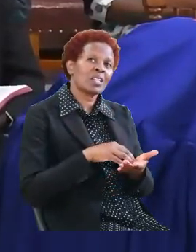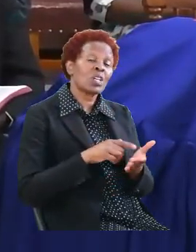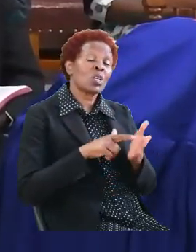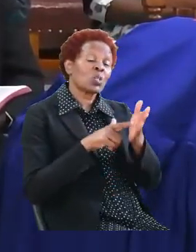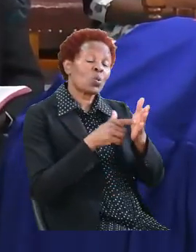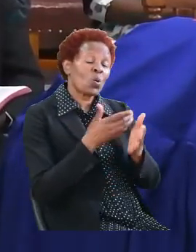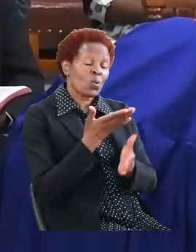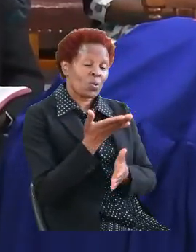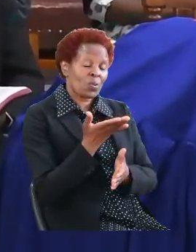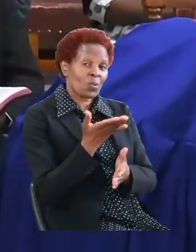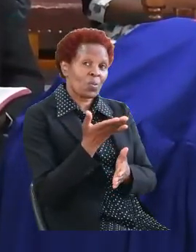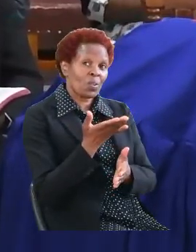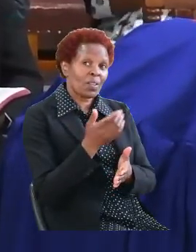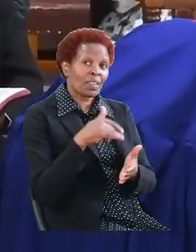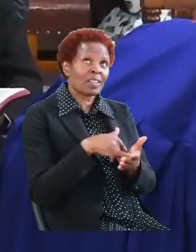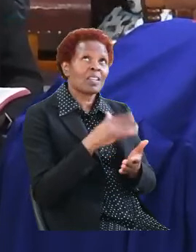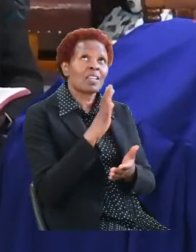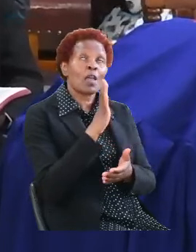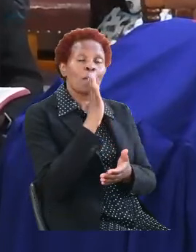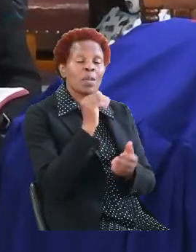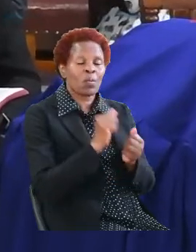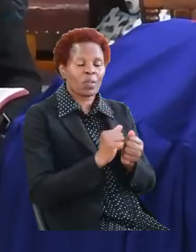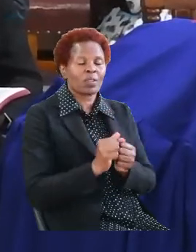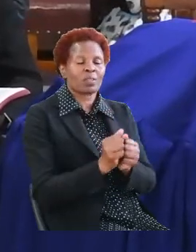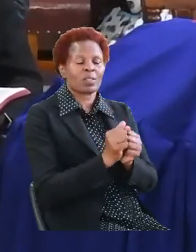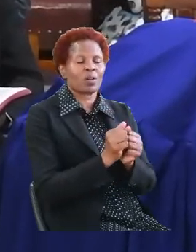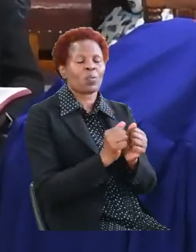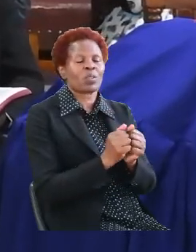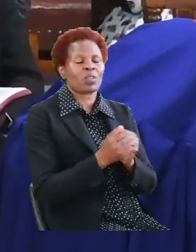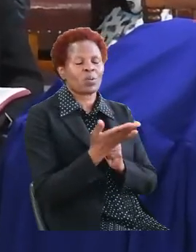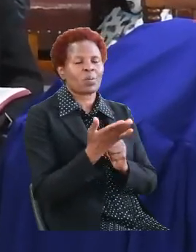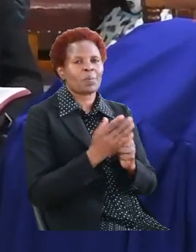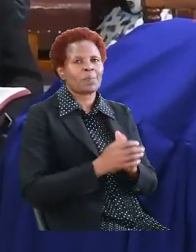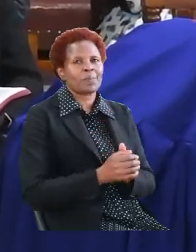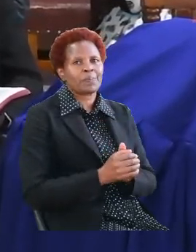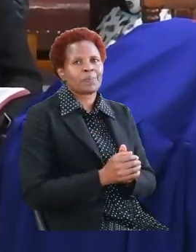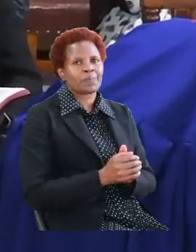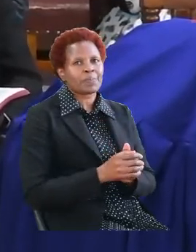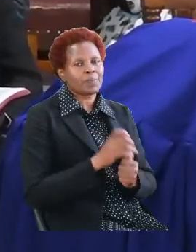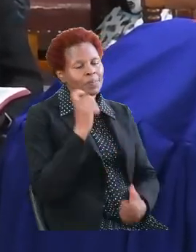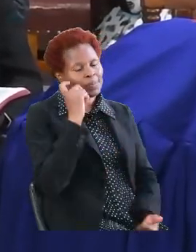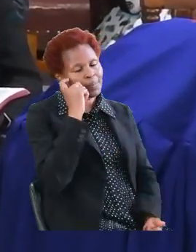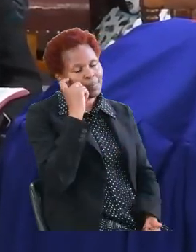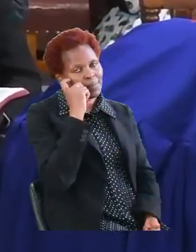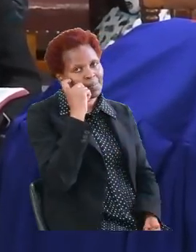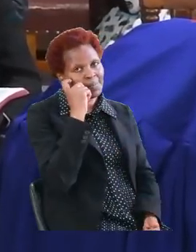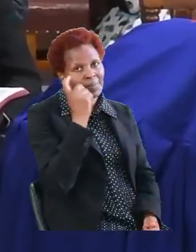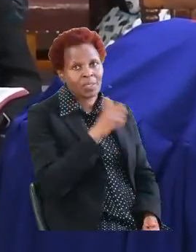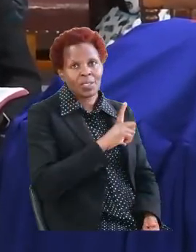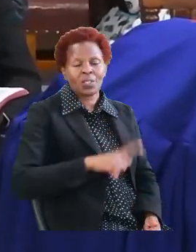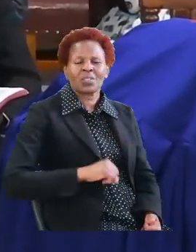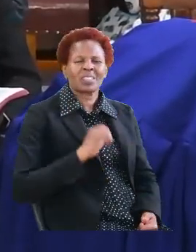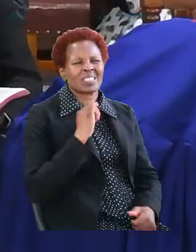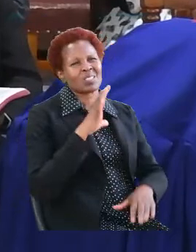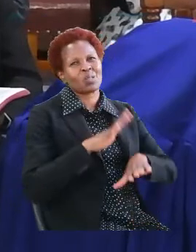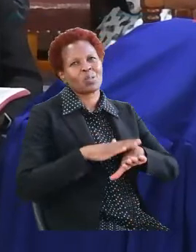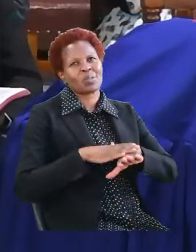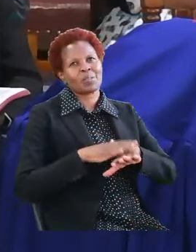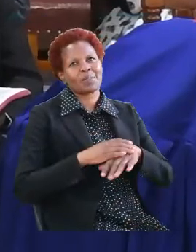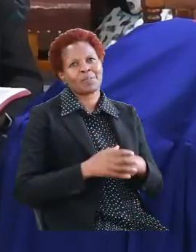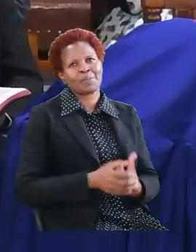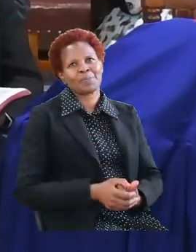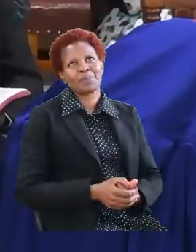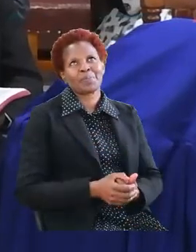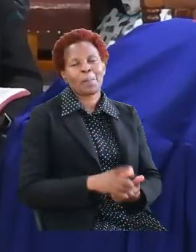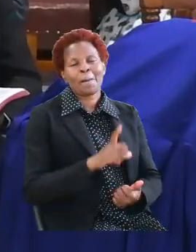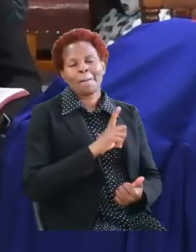that he'll be together with me? Praise the name of the Lord. The Lord is so good. The